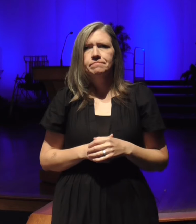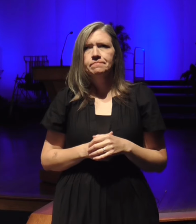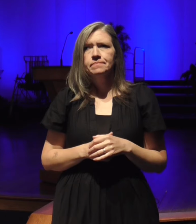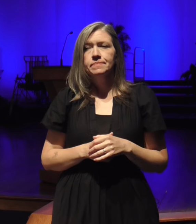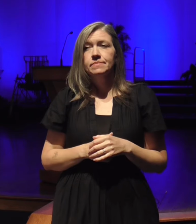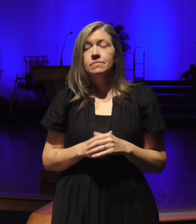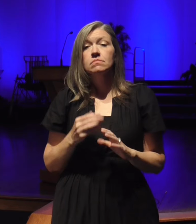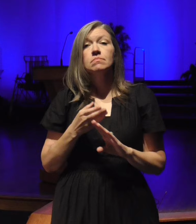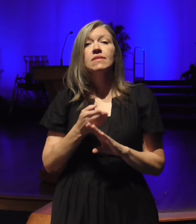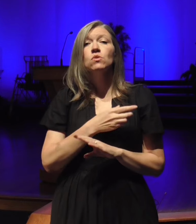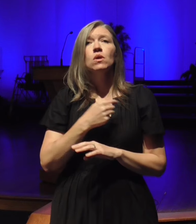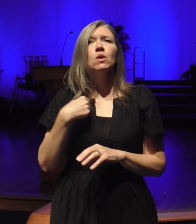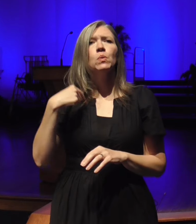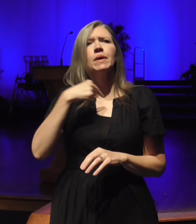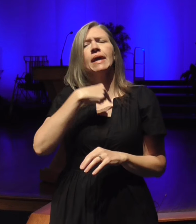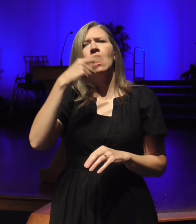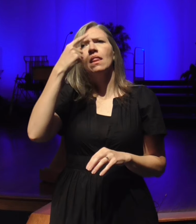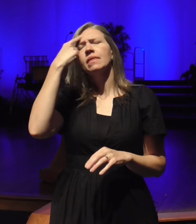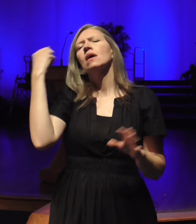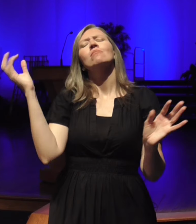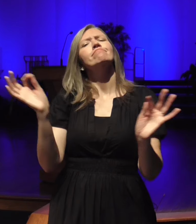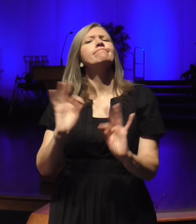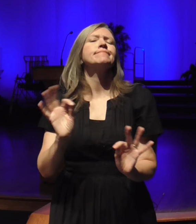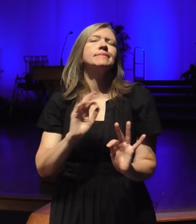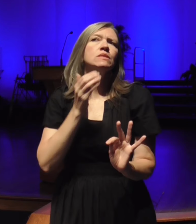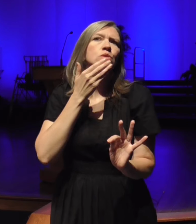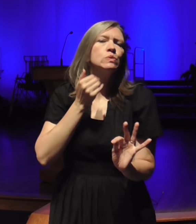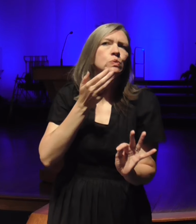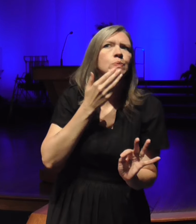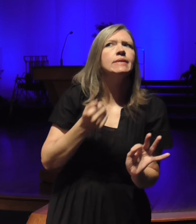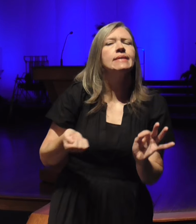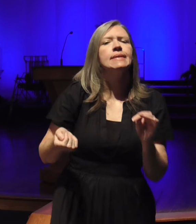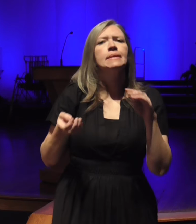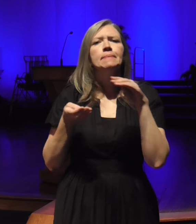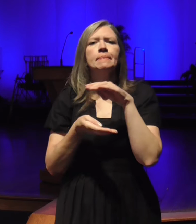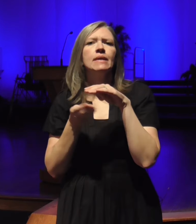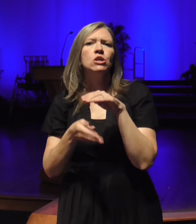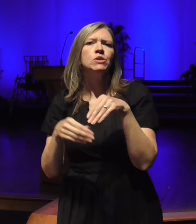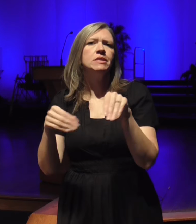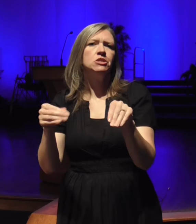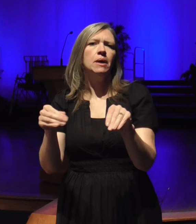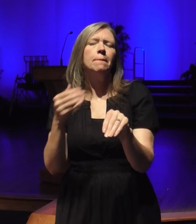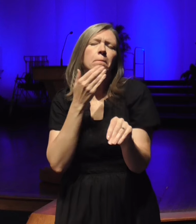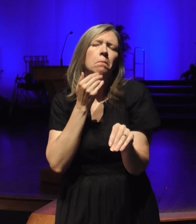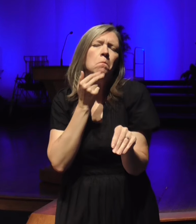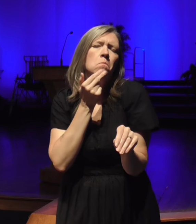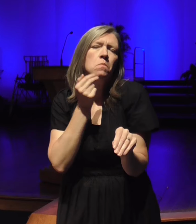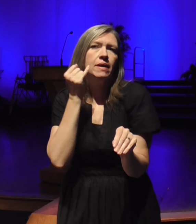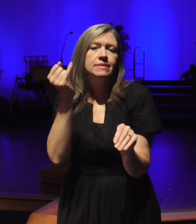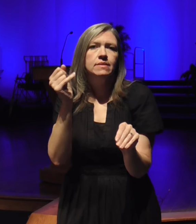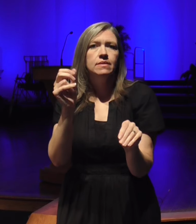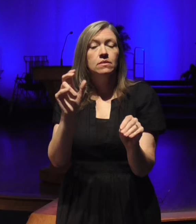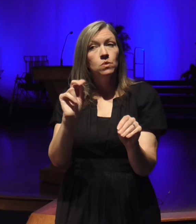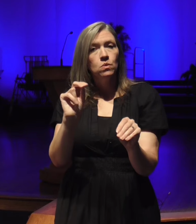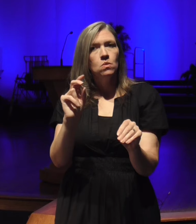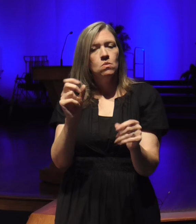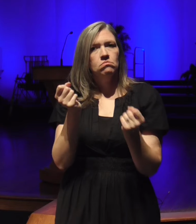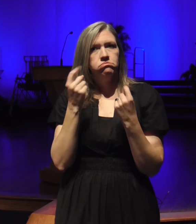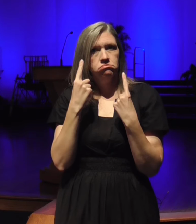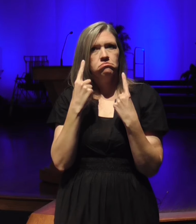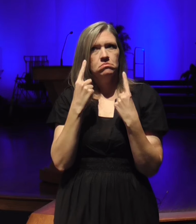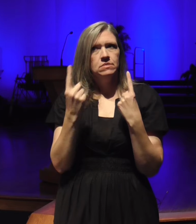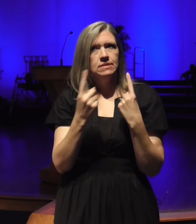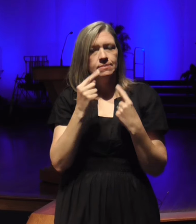that much more who we are. And before we dismiss this as just